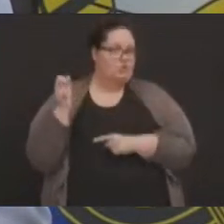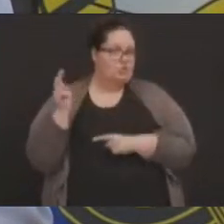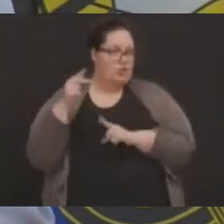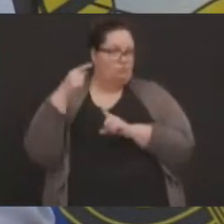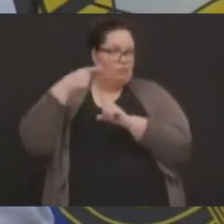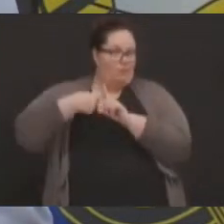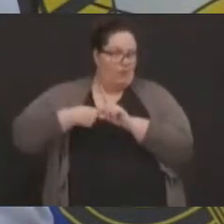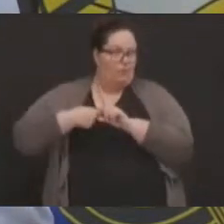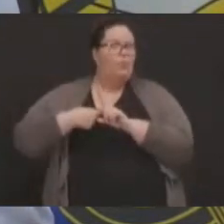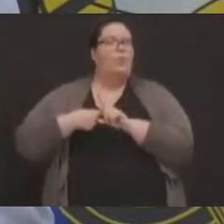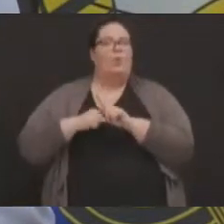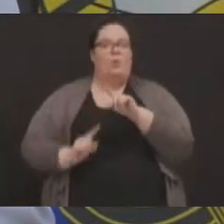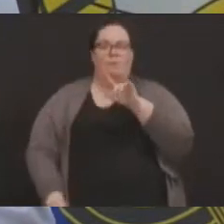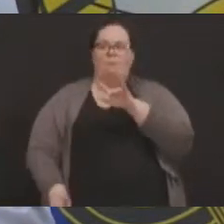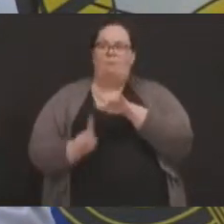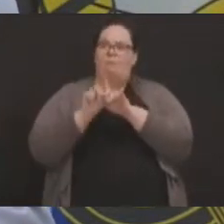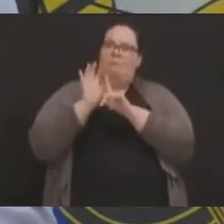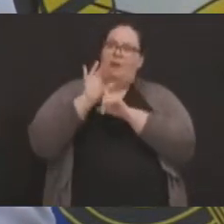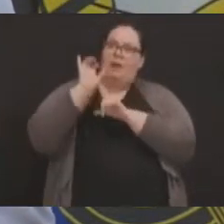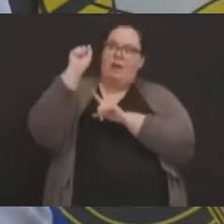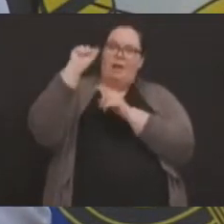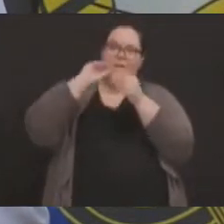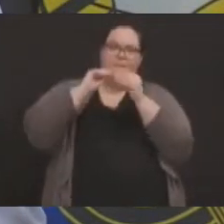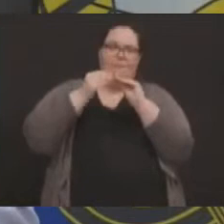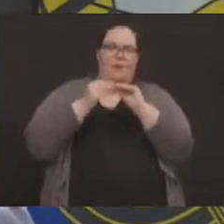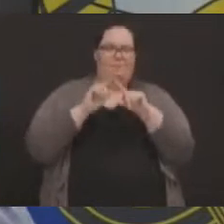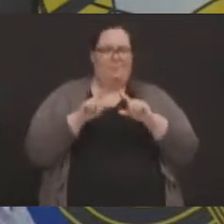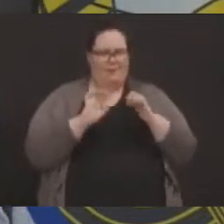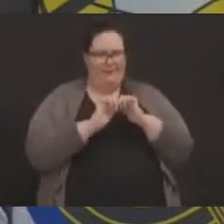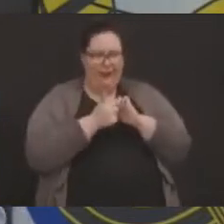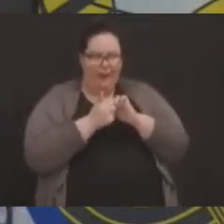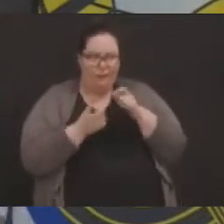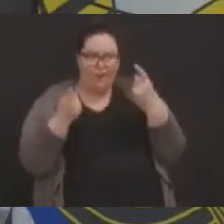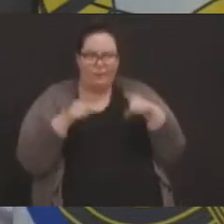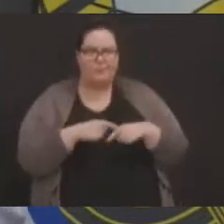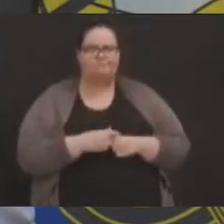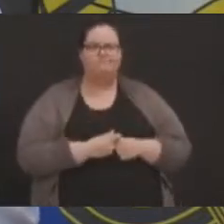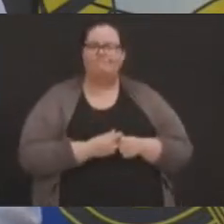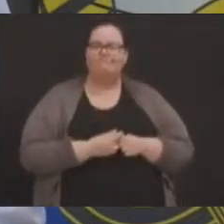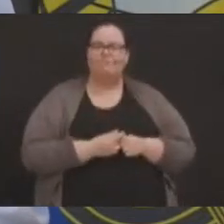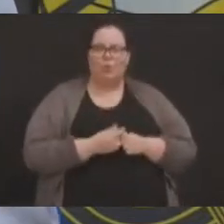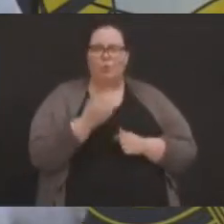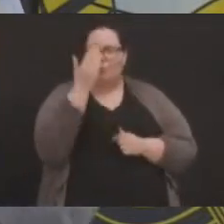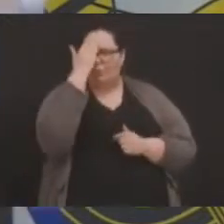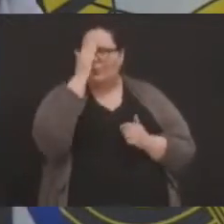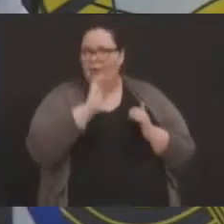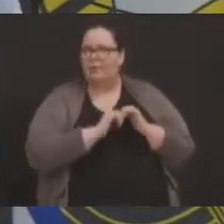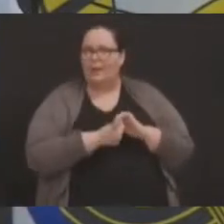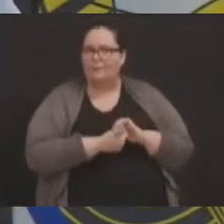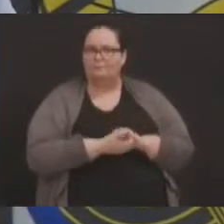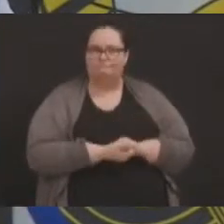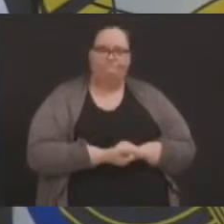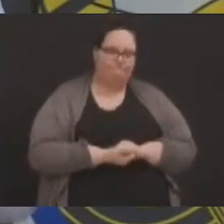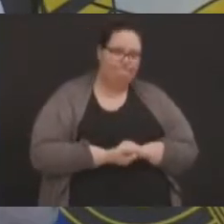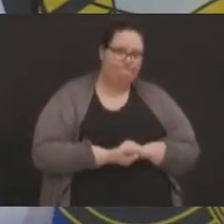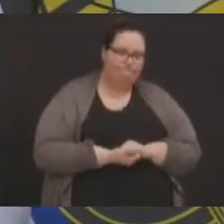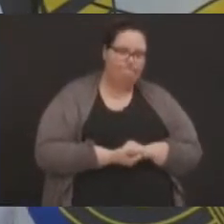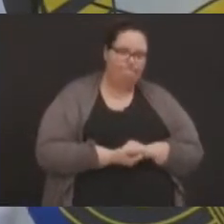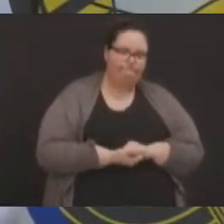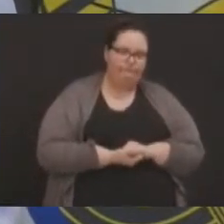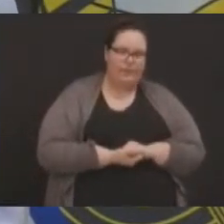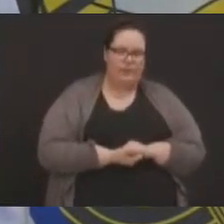Obviously, the cases come across the border, not knowing they have COVID-19. They may or may not have symptoms. They may or may not